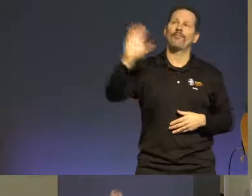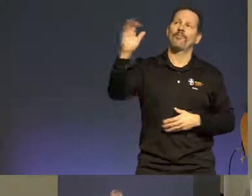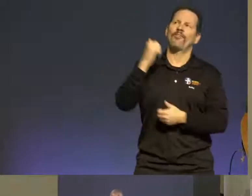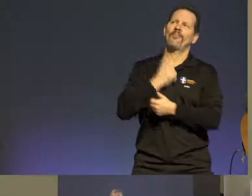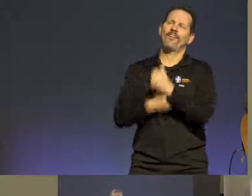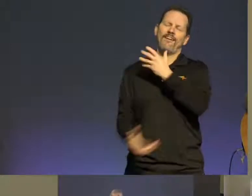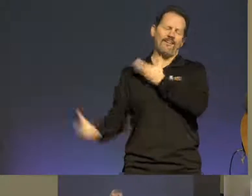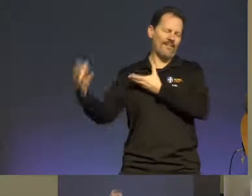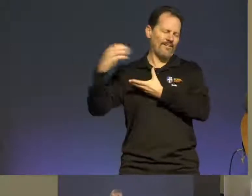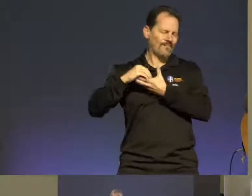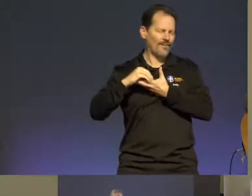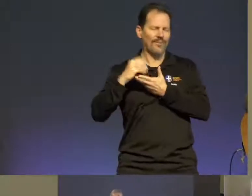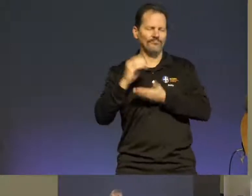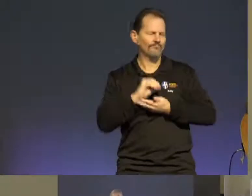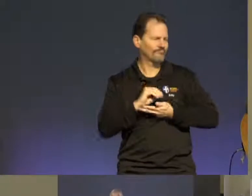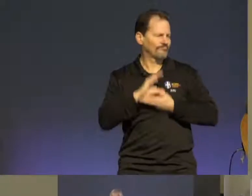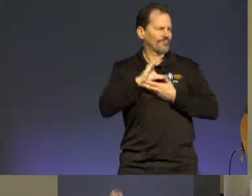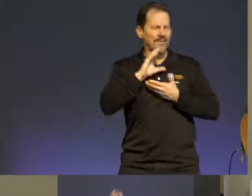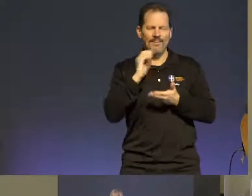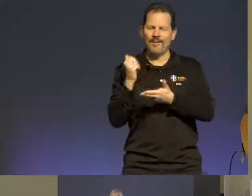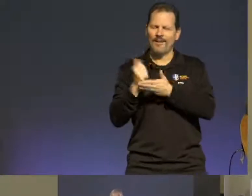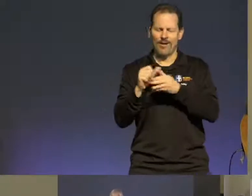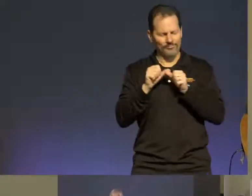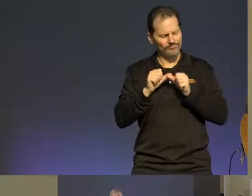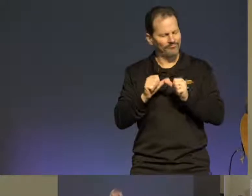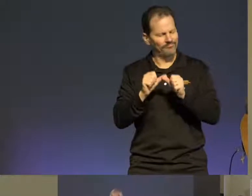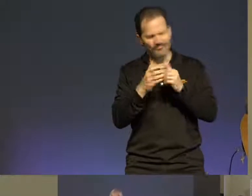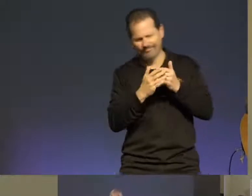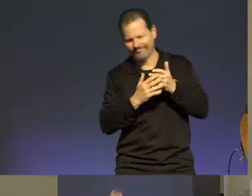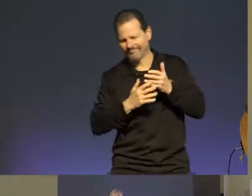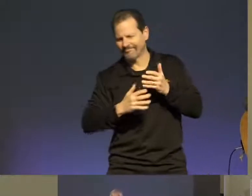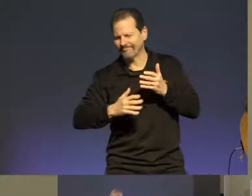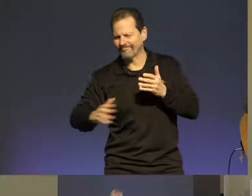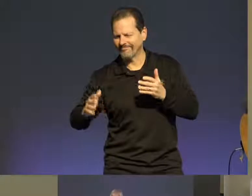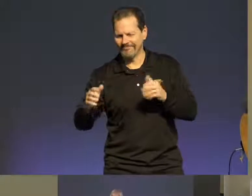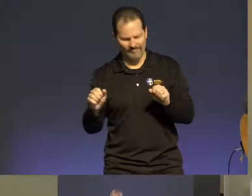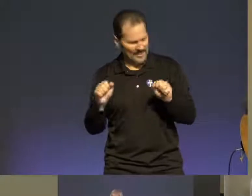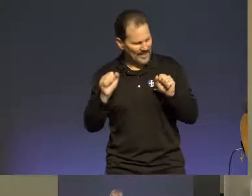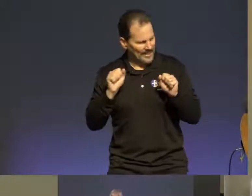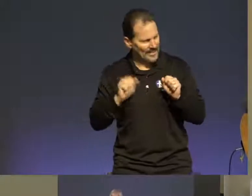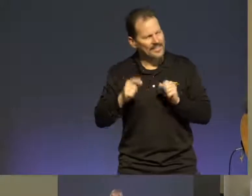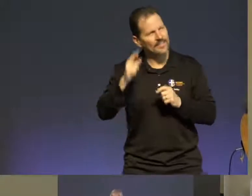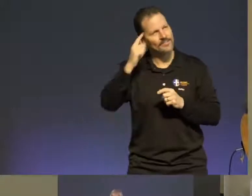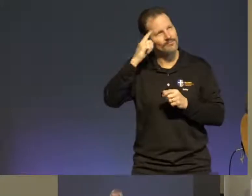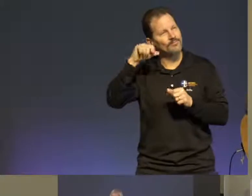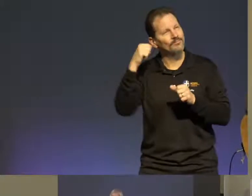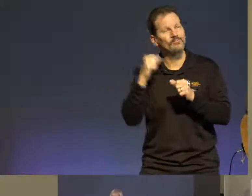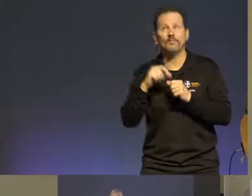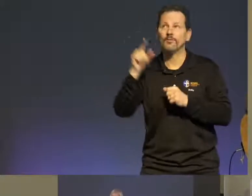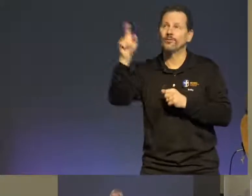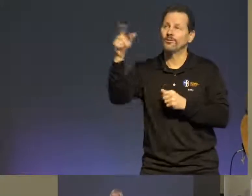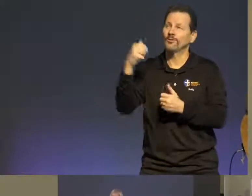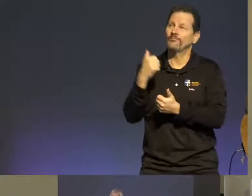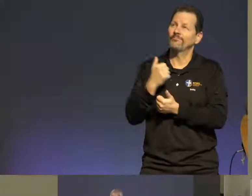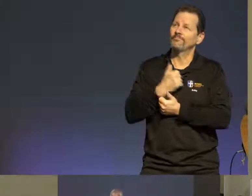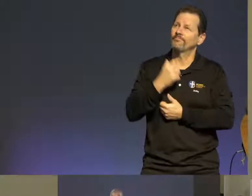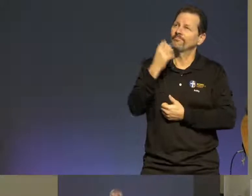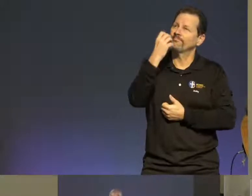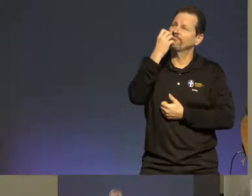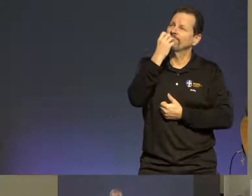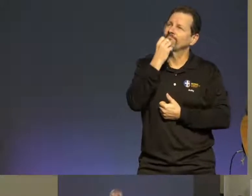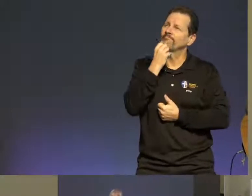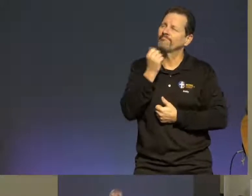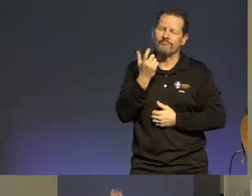your love is my battle cry. The anthem for all my life.